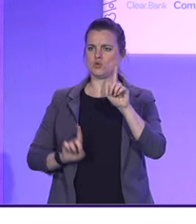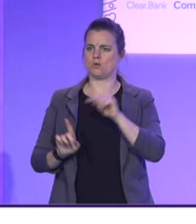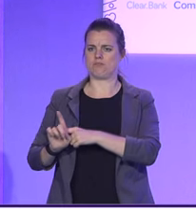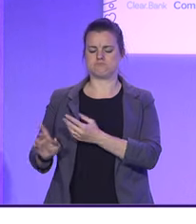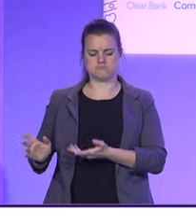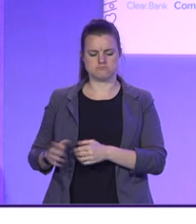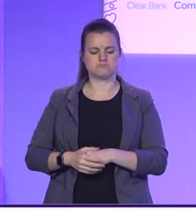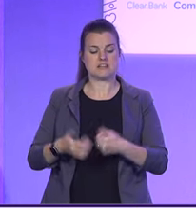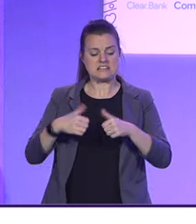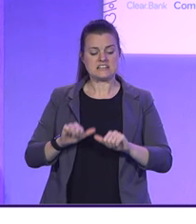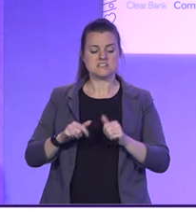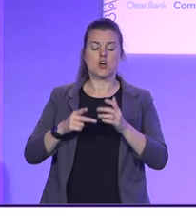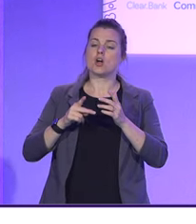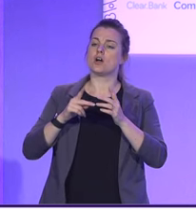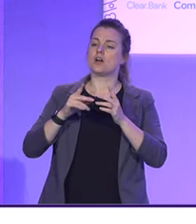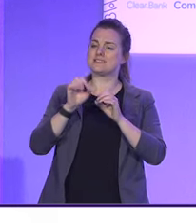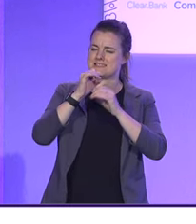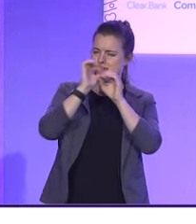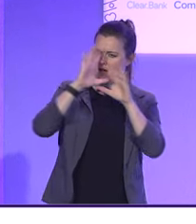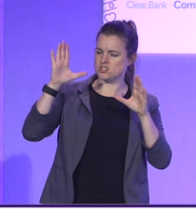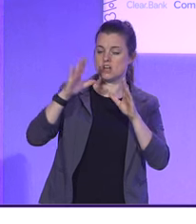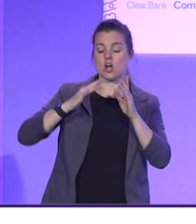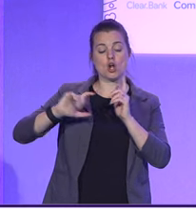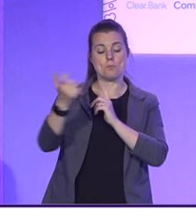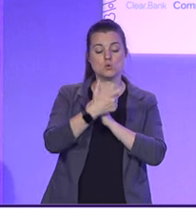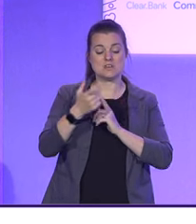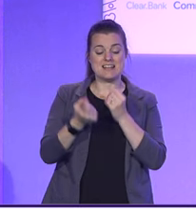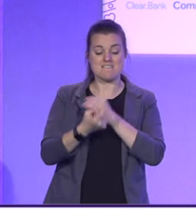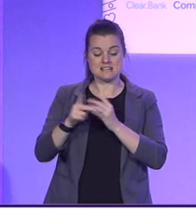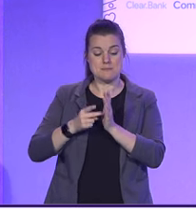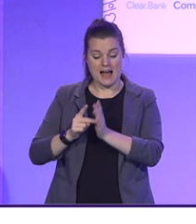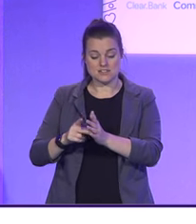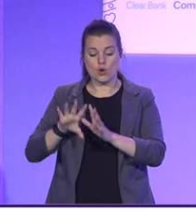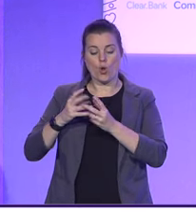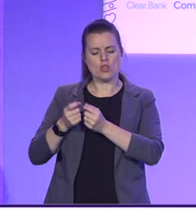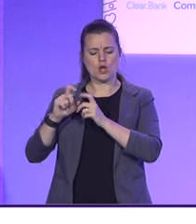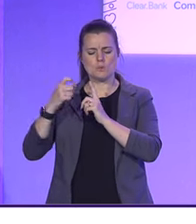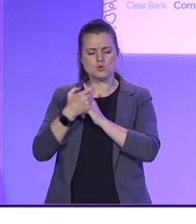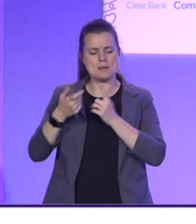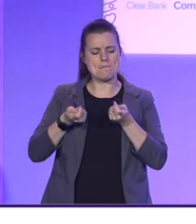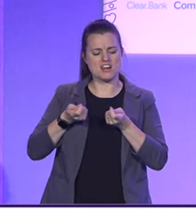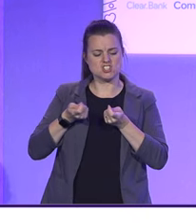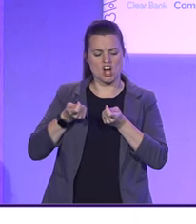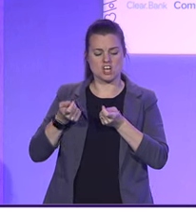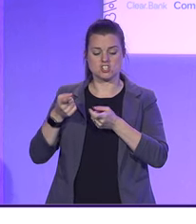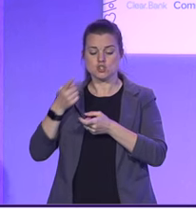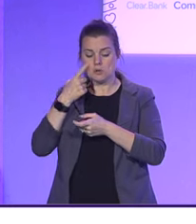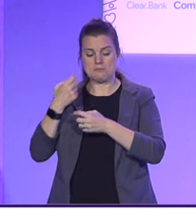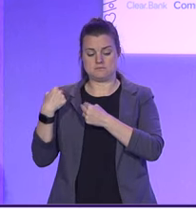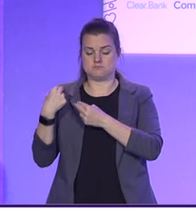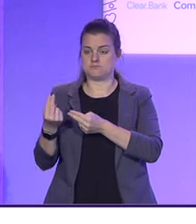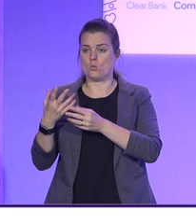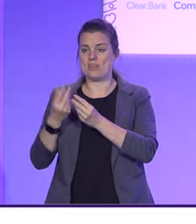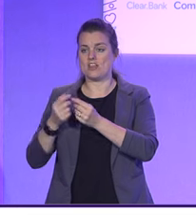being planned, and the community manager assumed that all the travel-related work stuff could be done by the male members. And in the